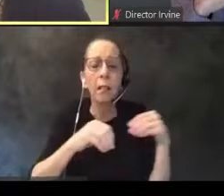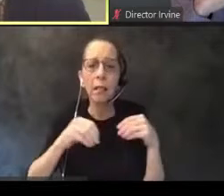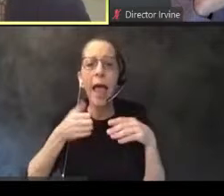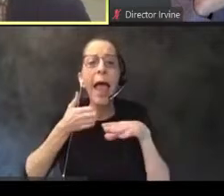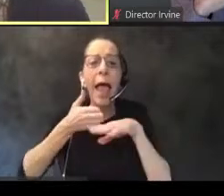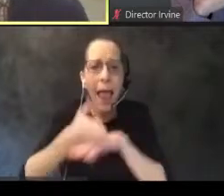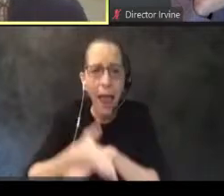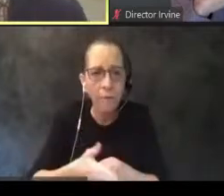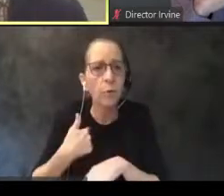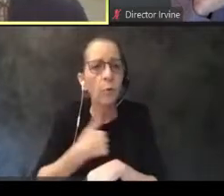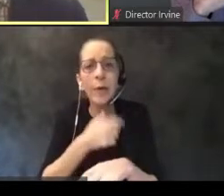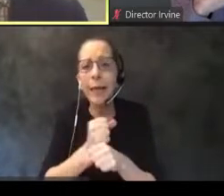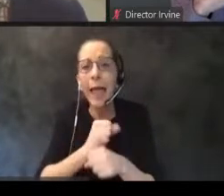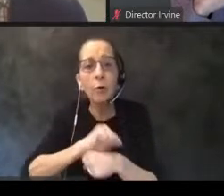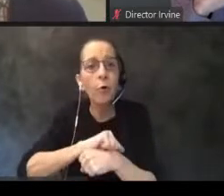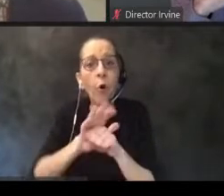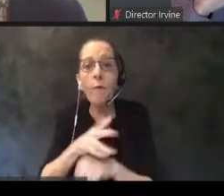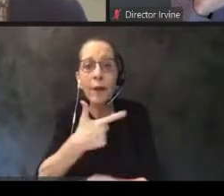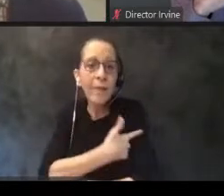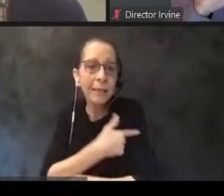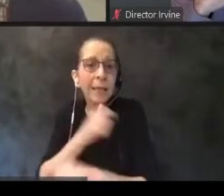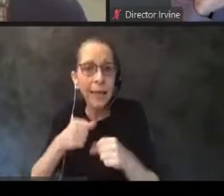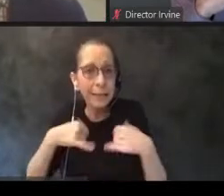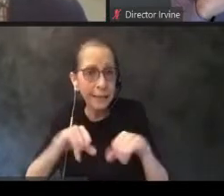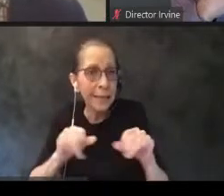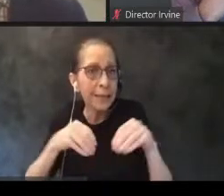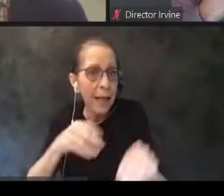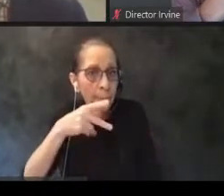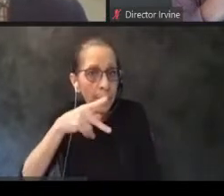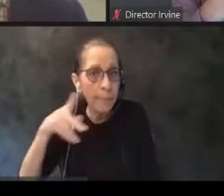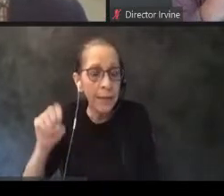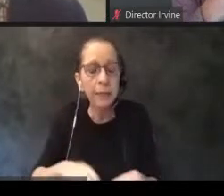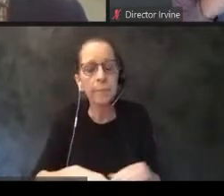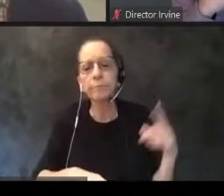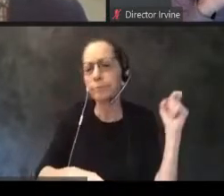receive a vaccine. So if we receive the vaccine